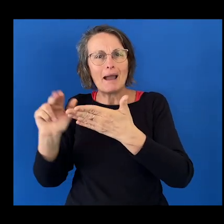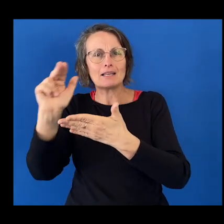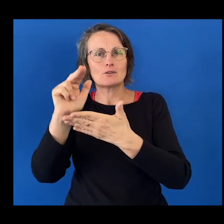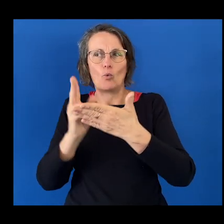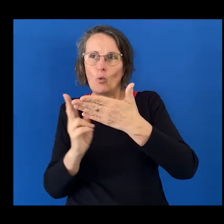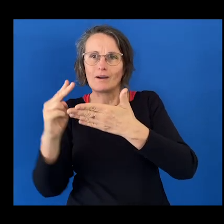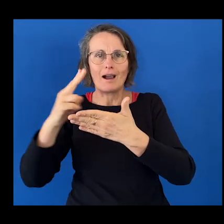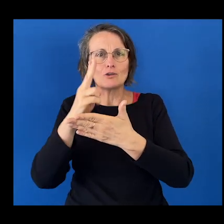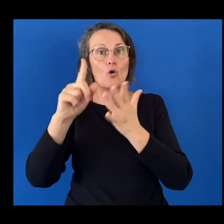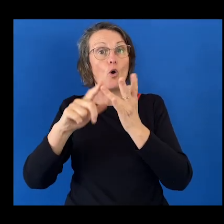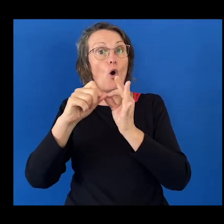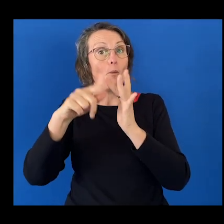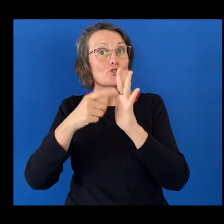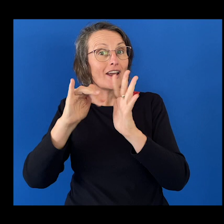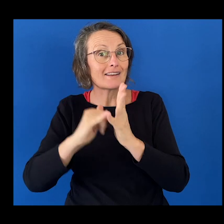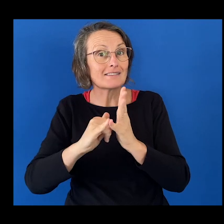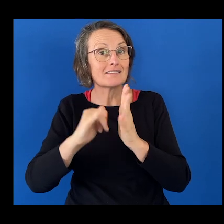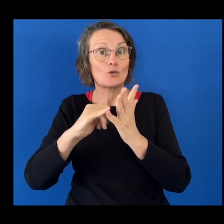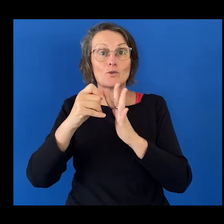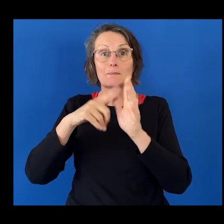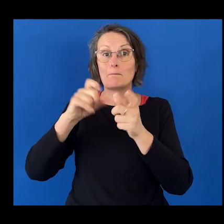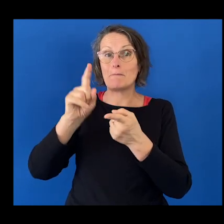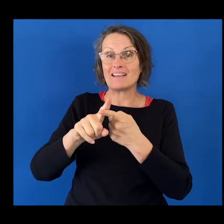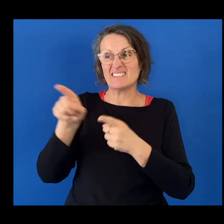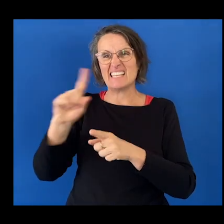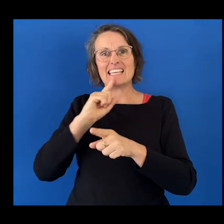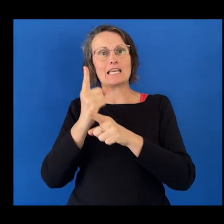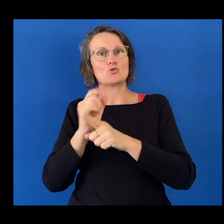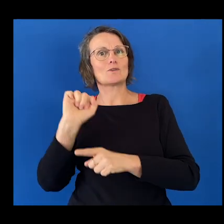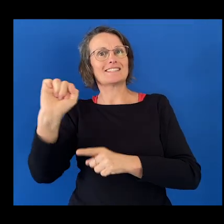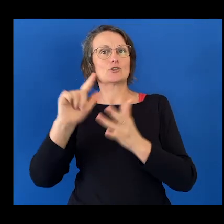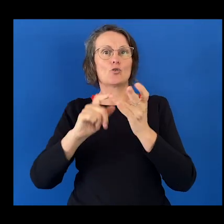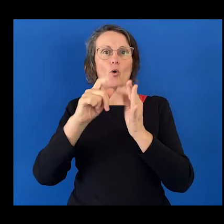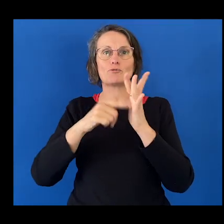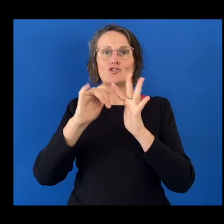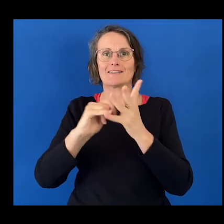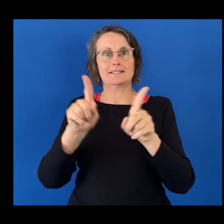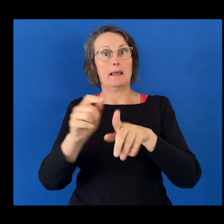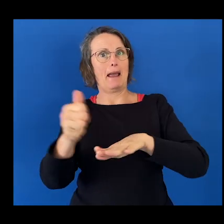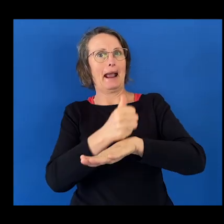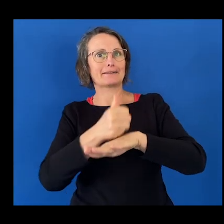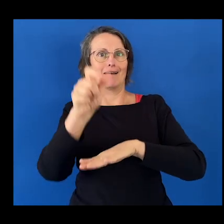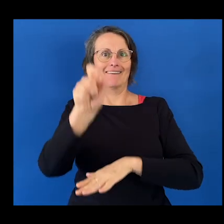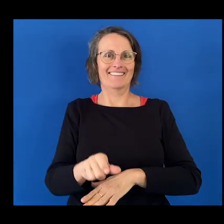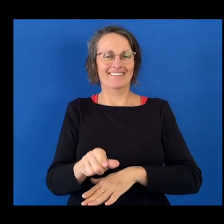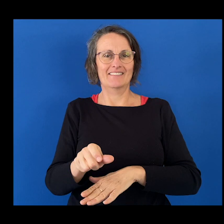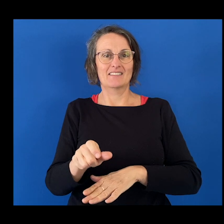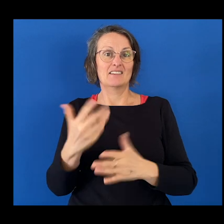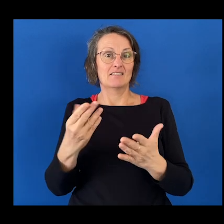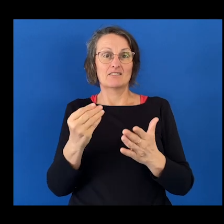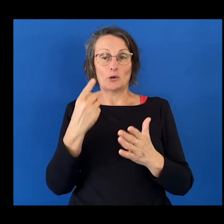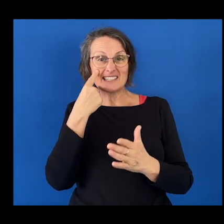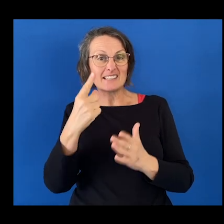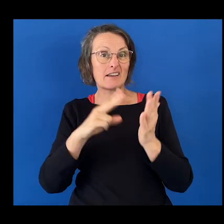way he referred to his objects as his actors, and he's in each paintings he's rearranging the same things. You know,